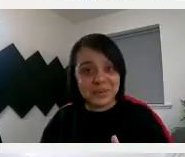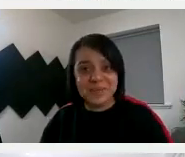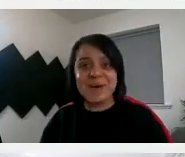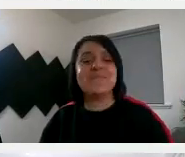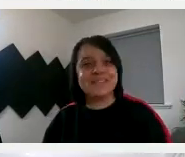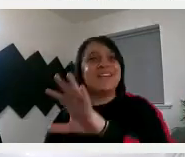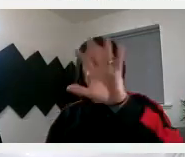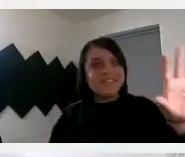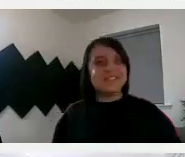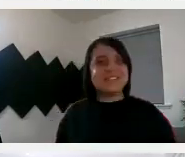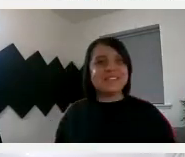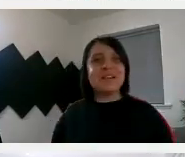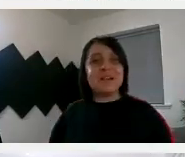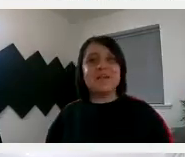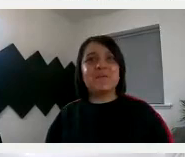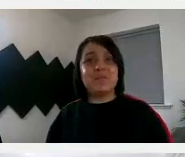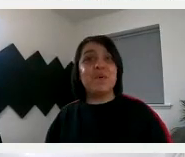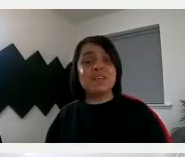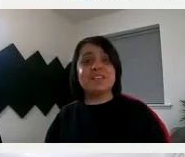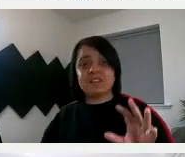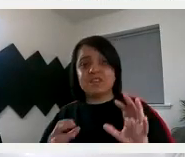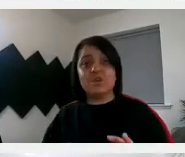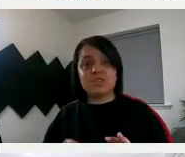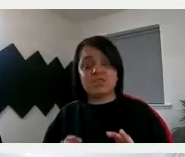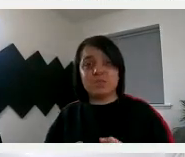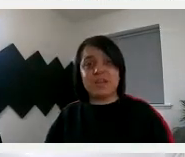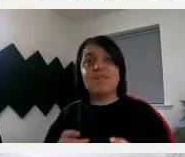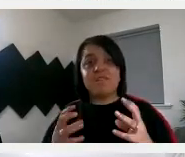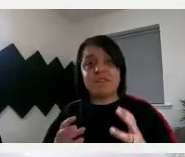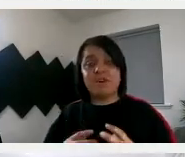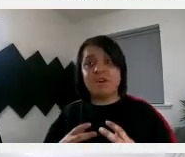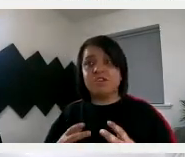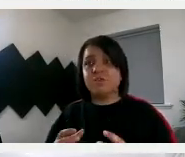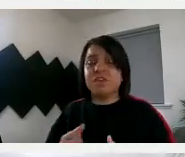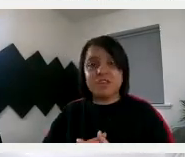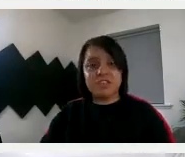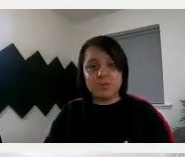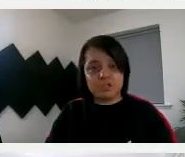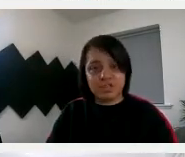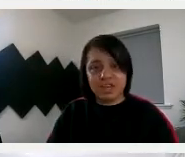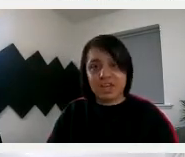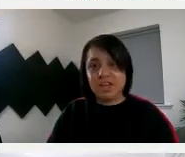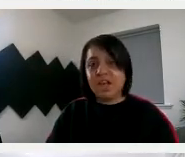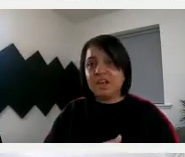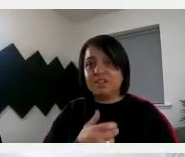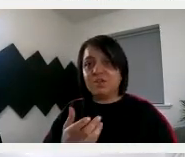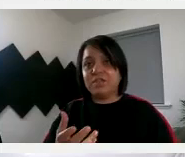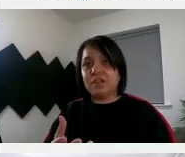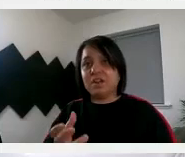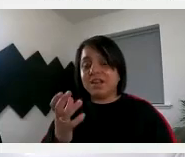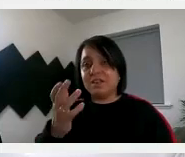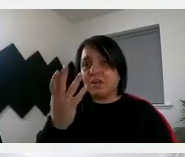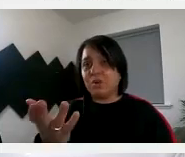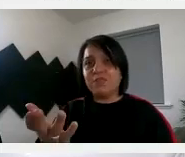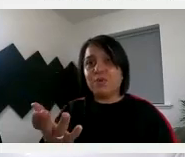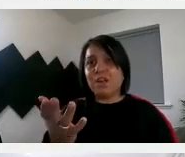to come. It's just, we've noticed that there's loads of jobs up here, very higher jobs. So even if you didn't want to do care, like some of you are